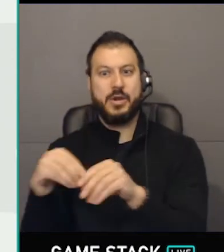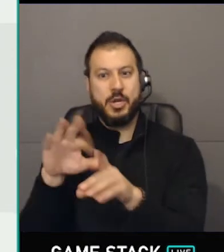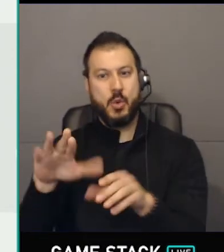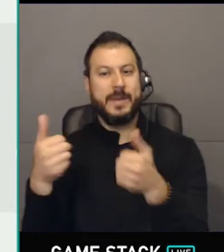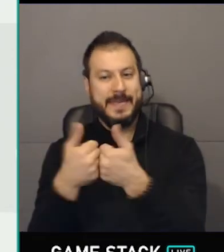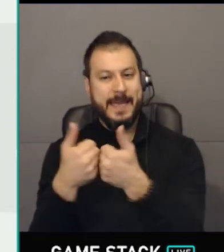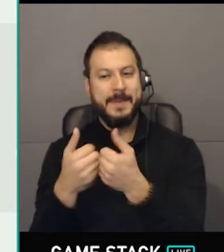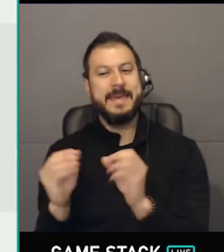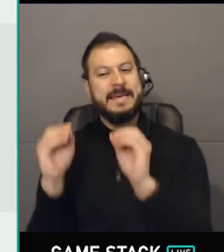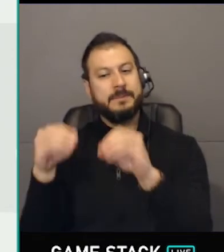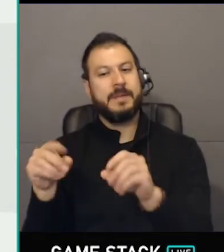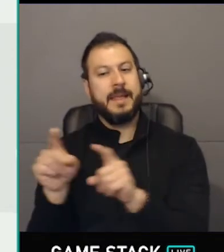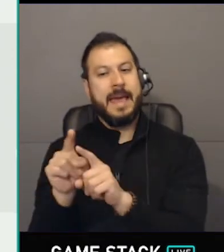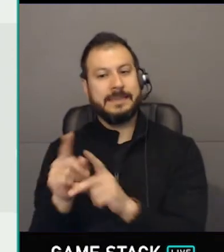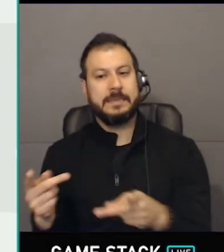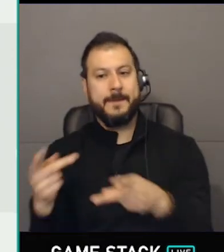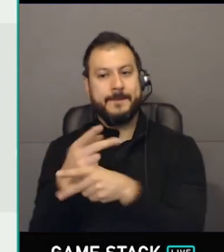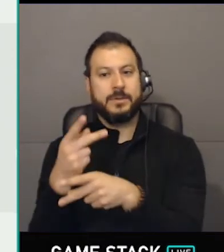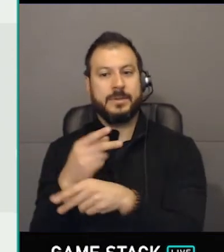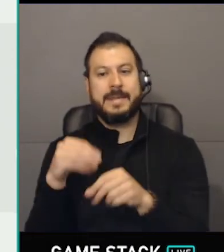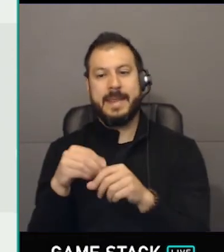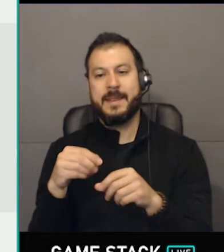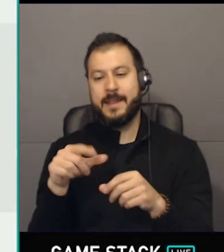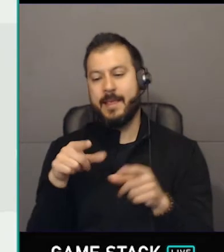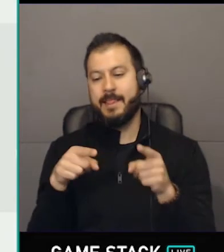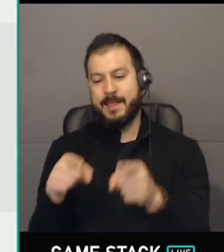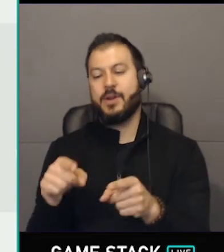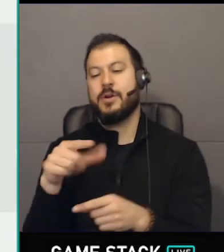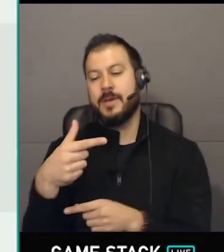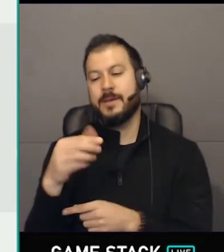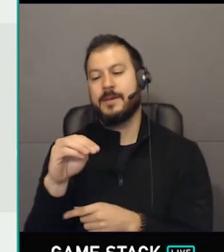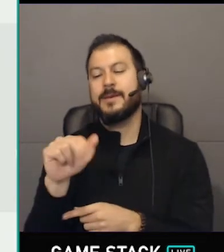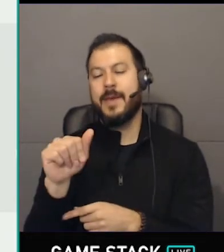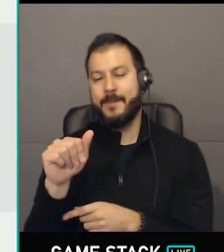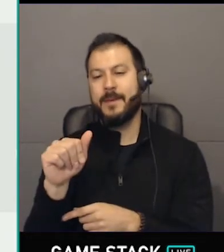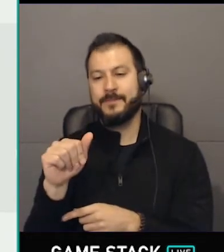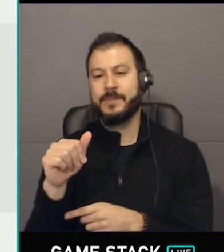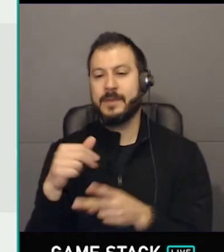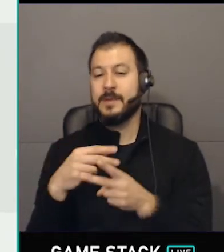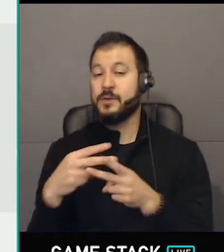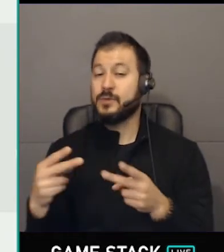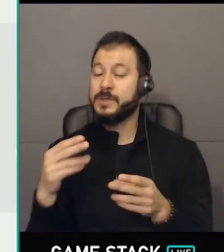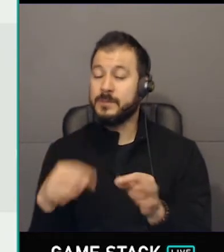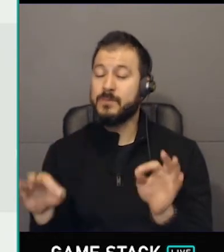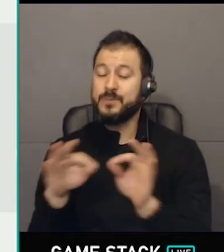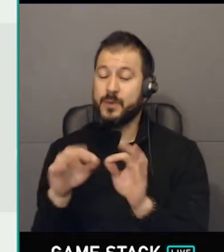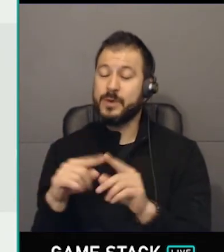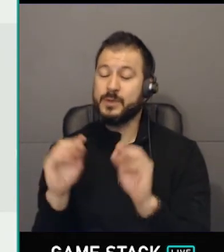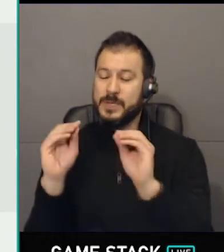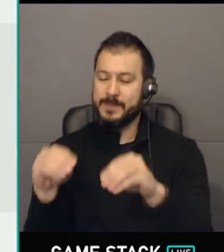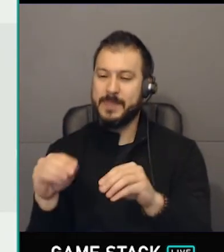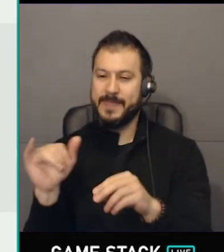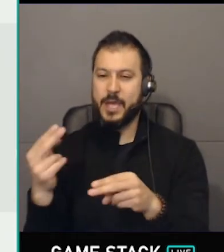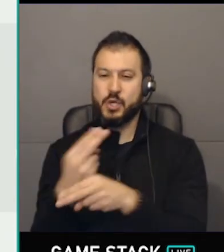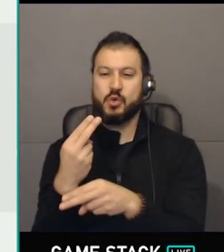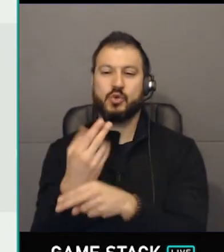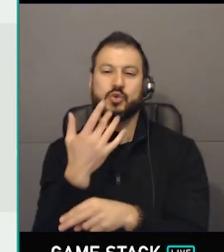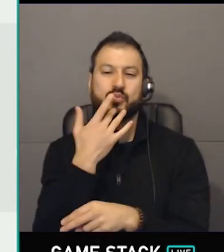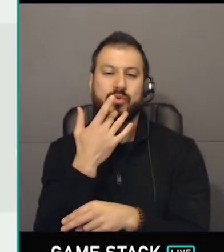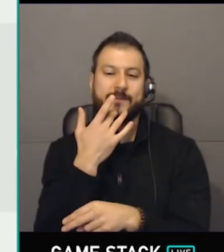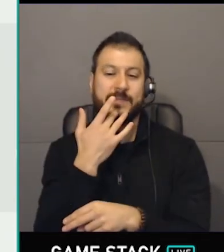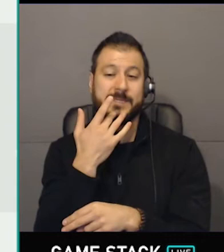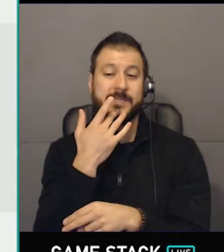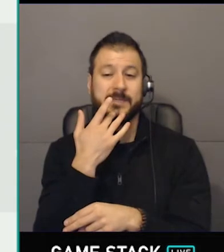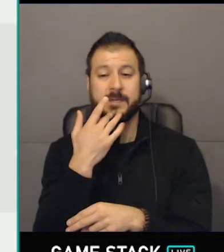as a multiplier in linear gamma. Paper white is really important to implement because a user's preference